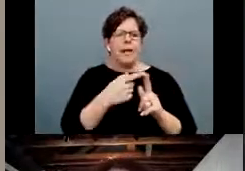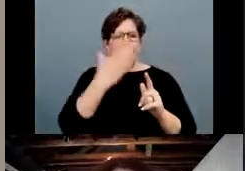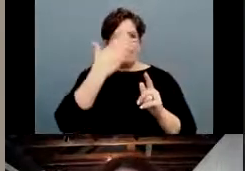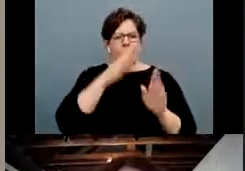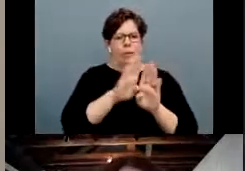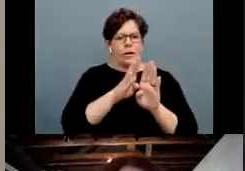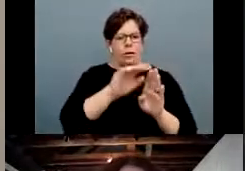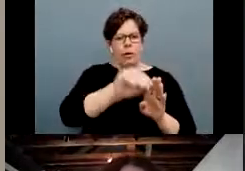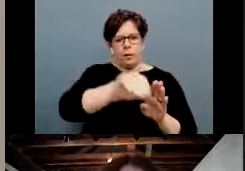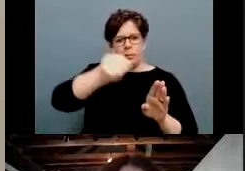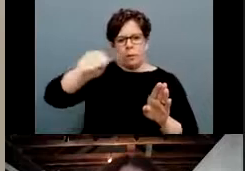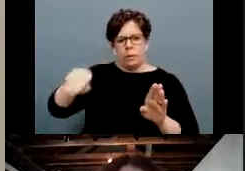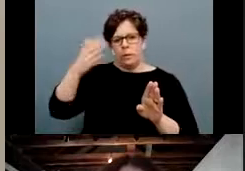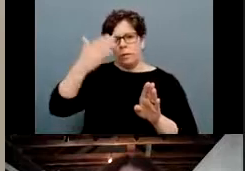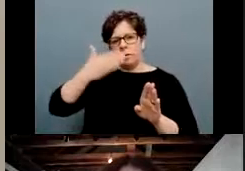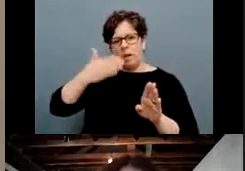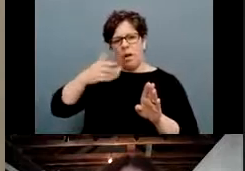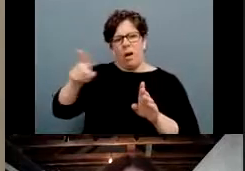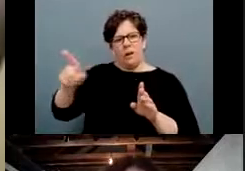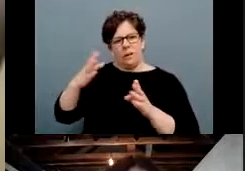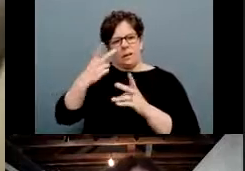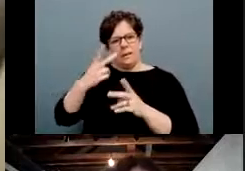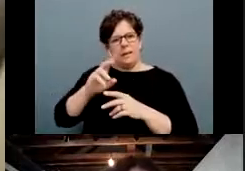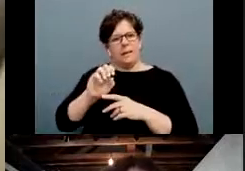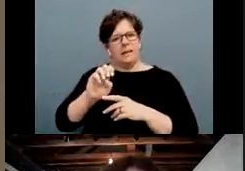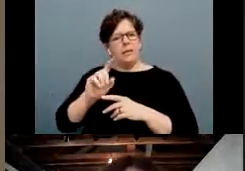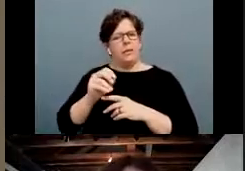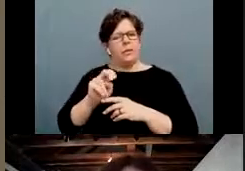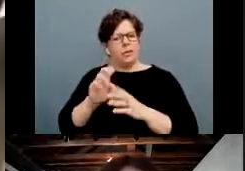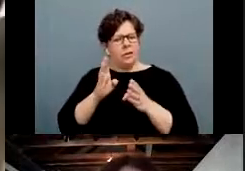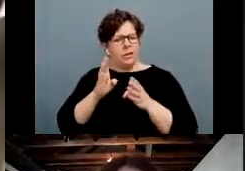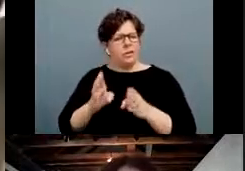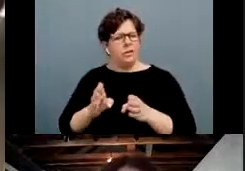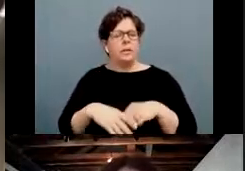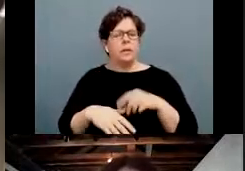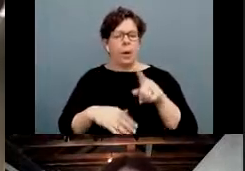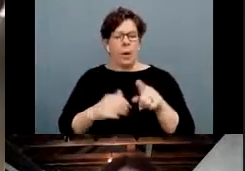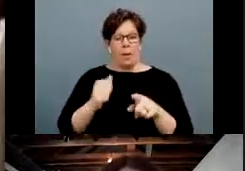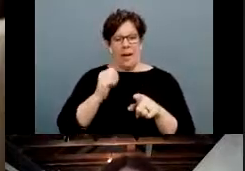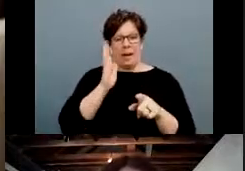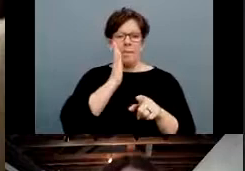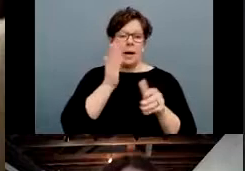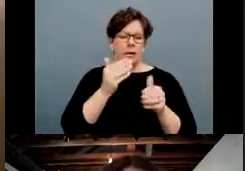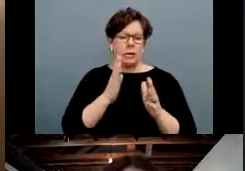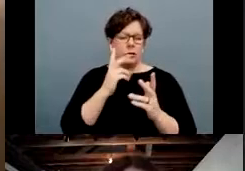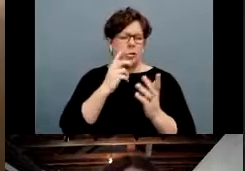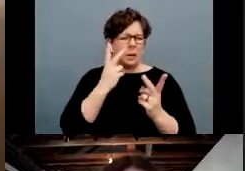face Eugene Street. So this is the back bedroom that we just explored through some